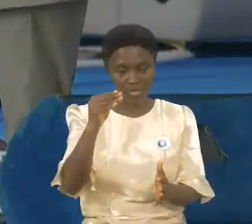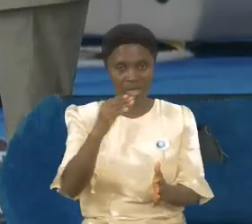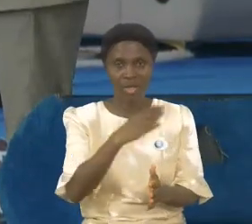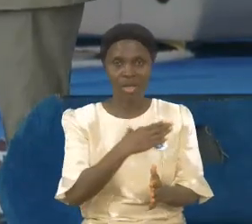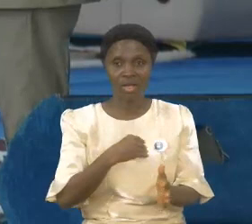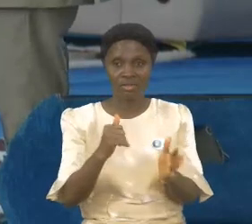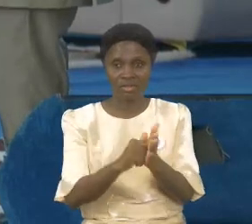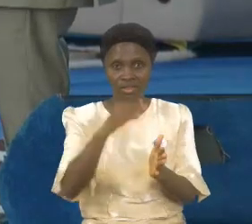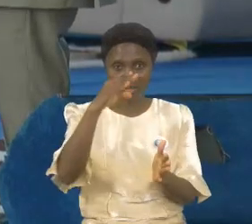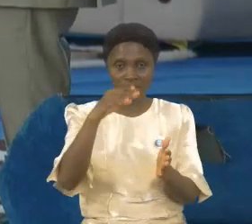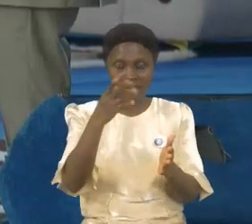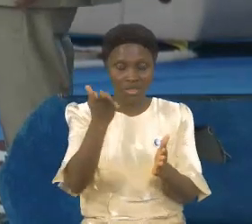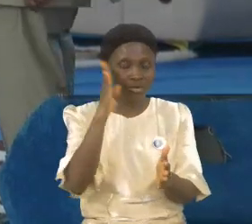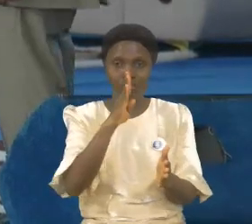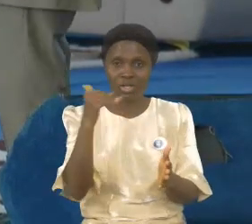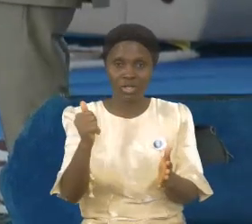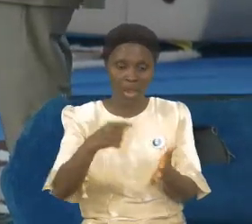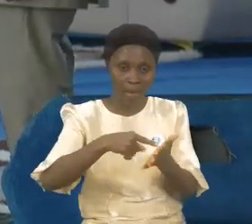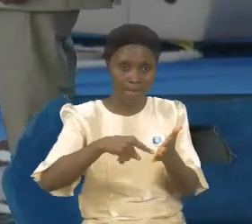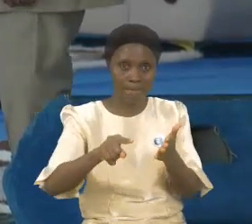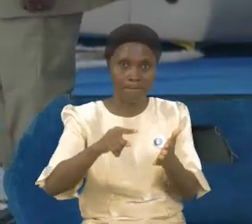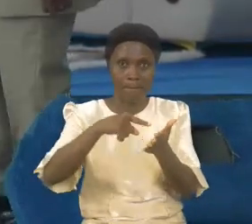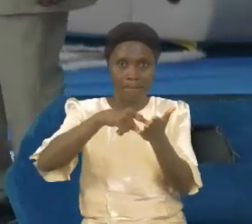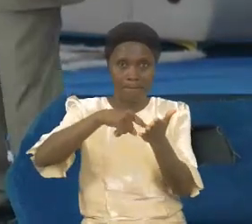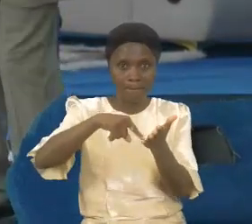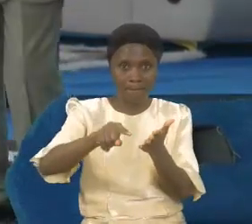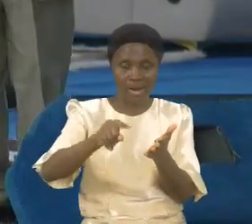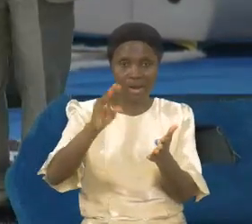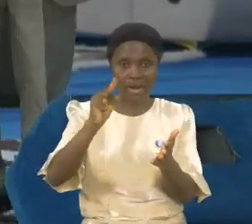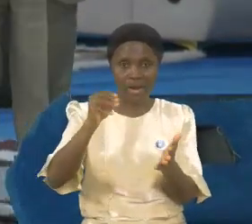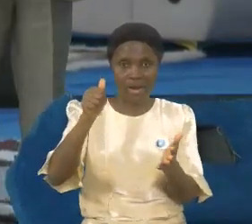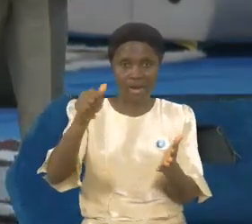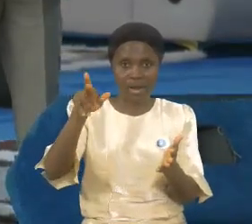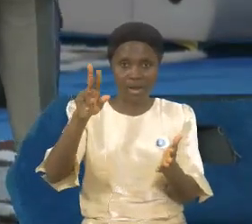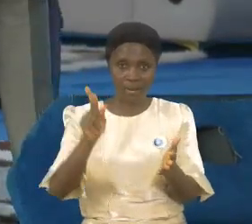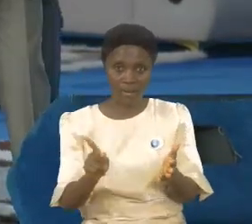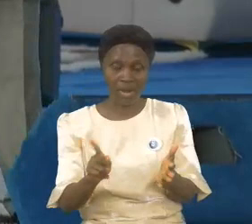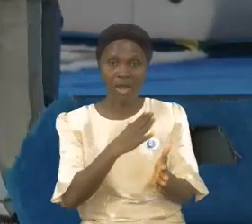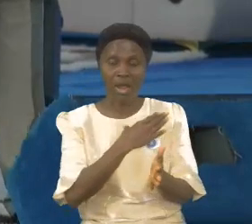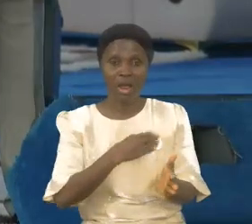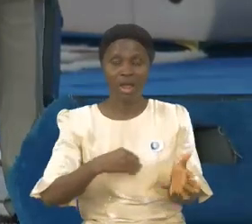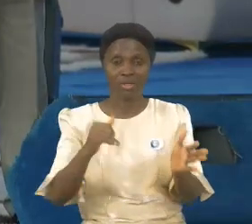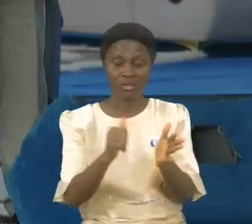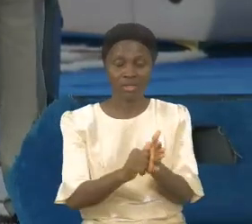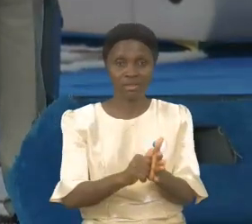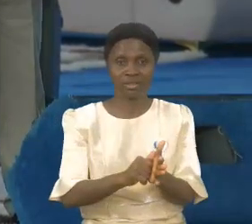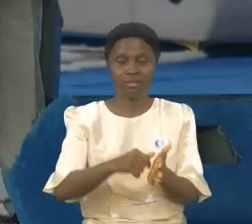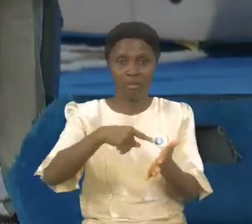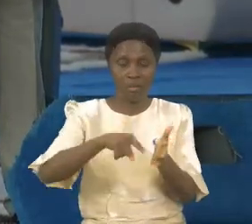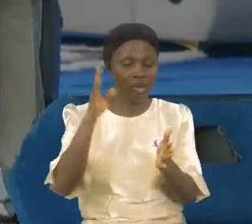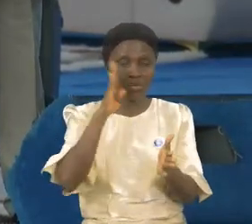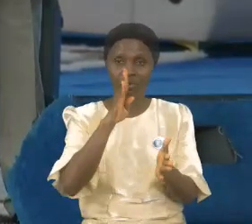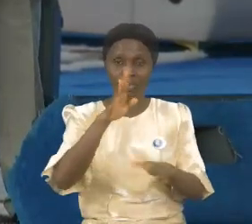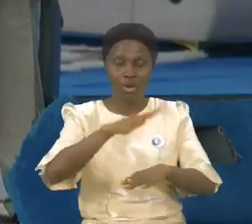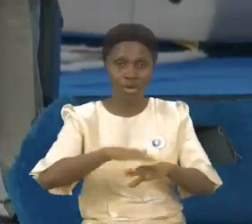the forehead or the hand. If anyone will not take that mark, that person will not buy, that person will not